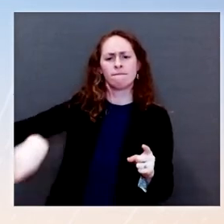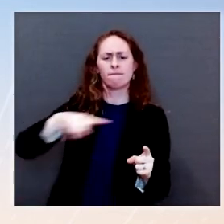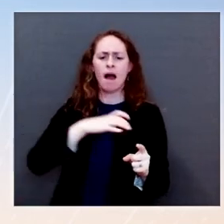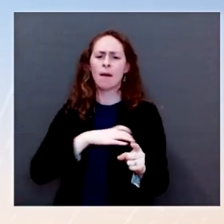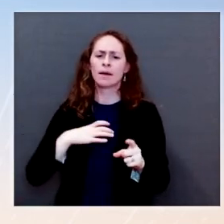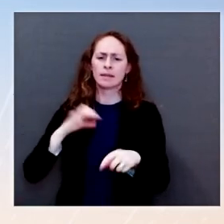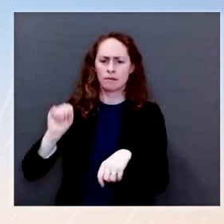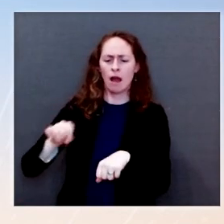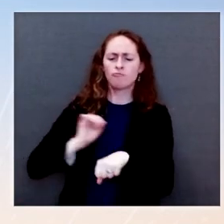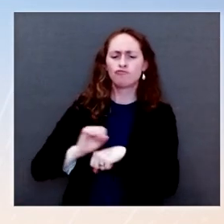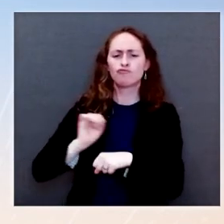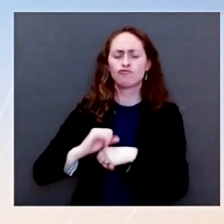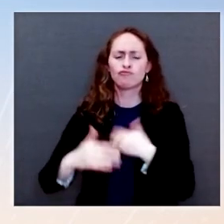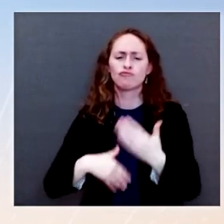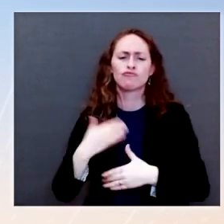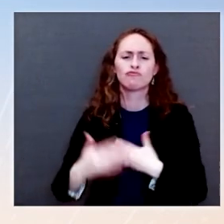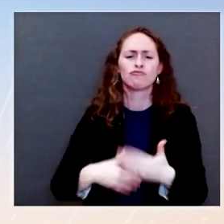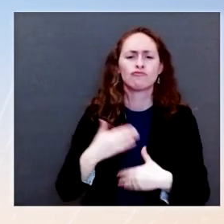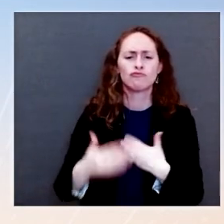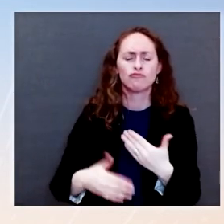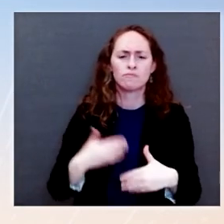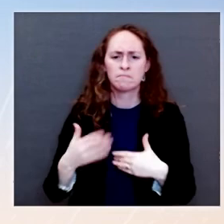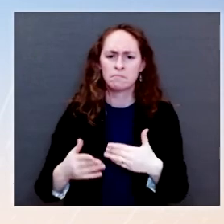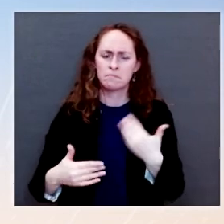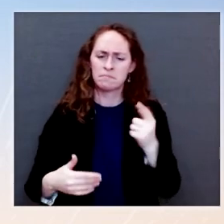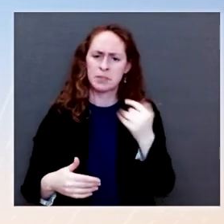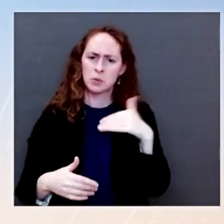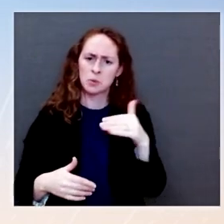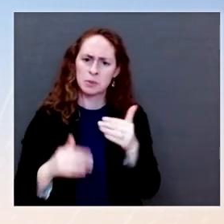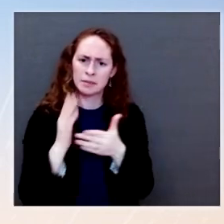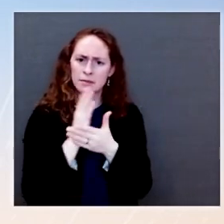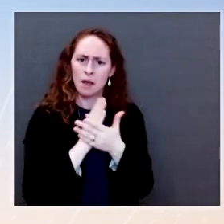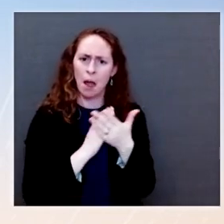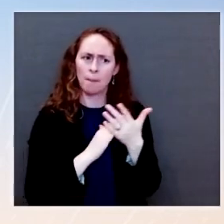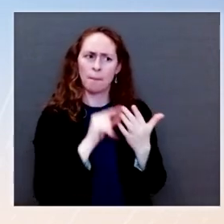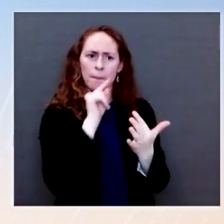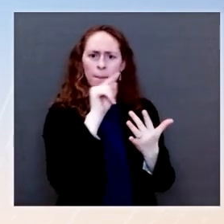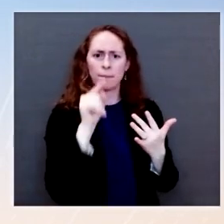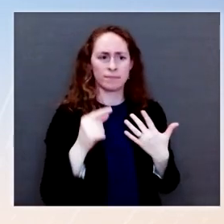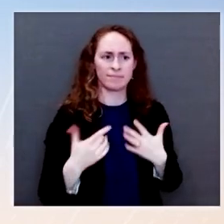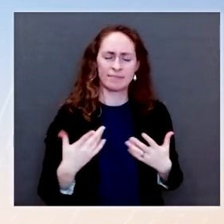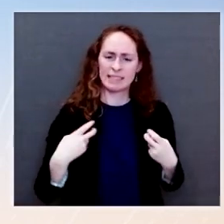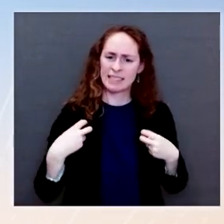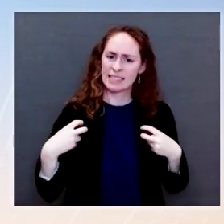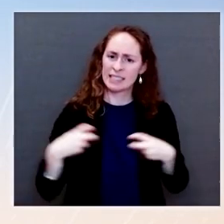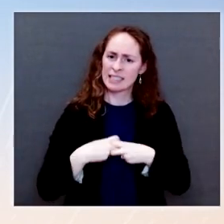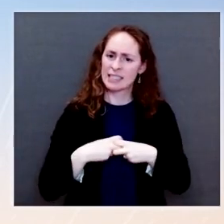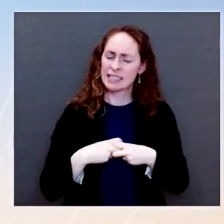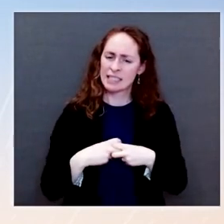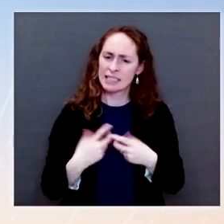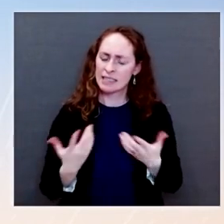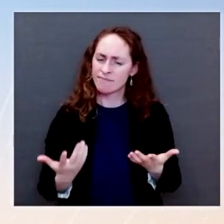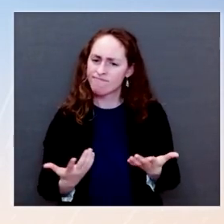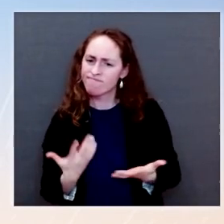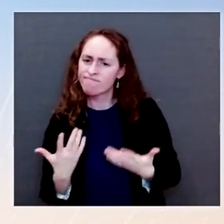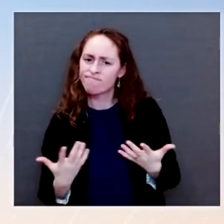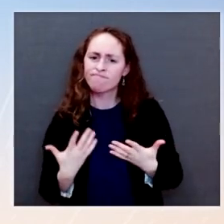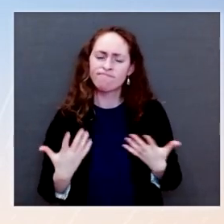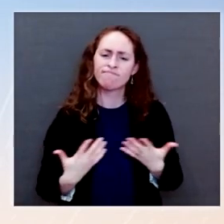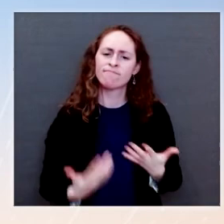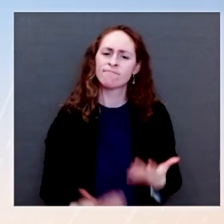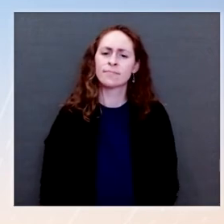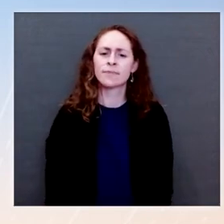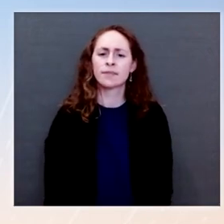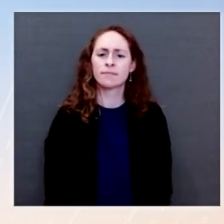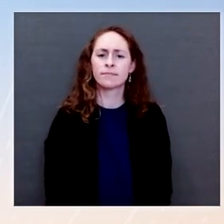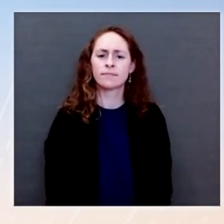they haven't seen in their public comments recently to really be yielding all that much. So how